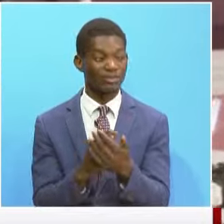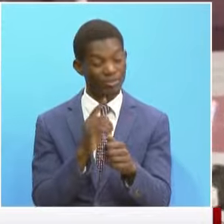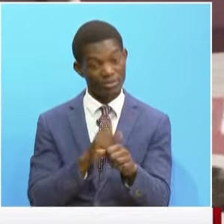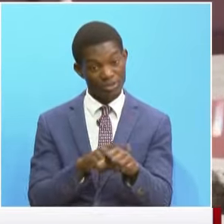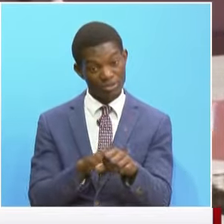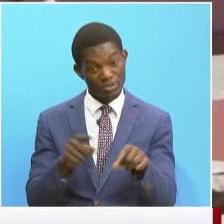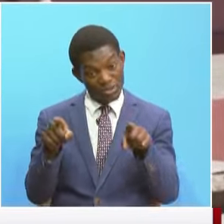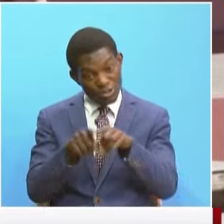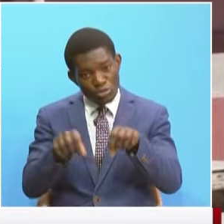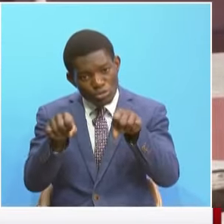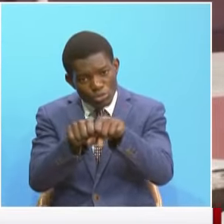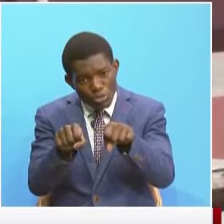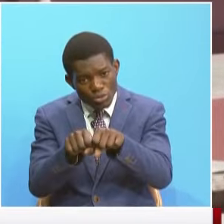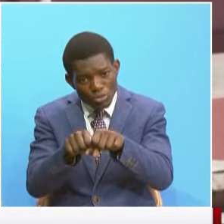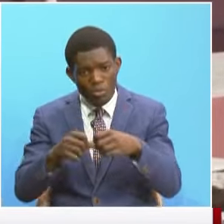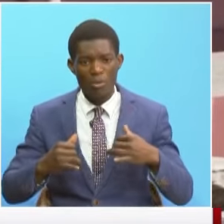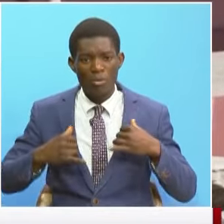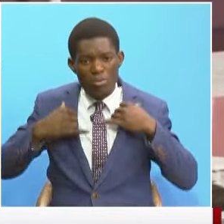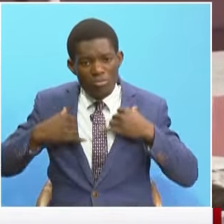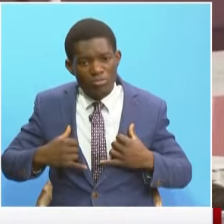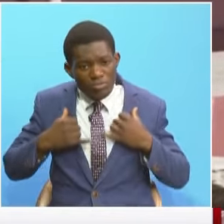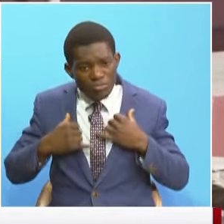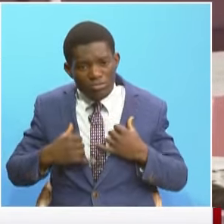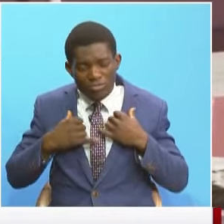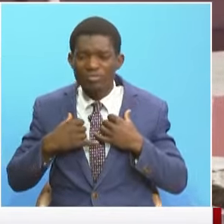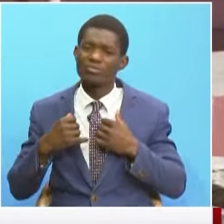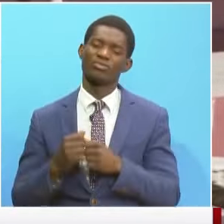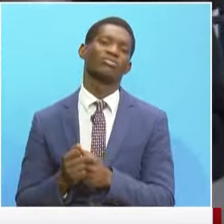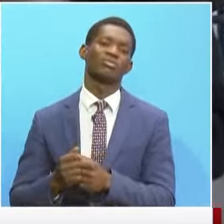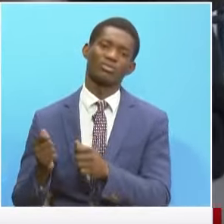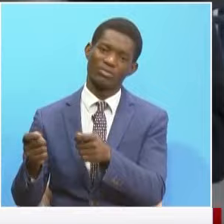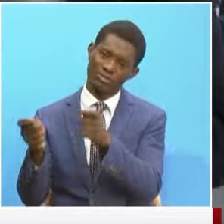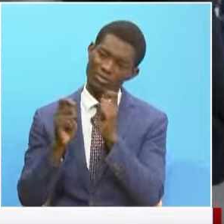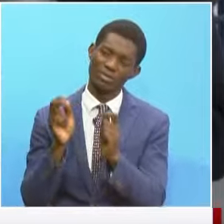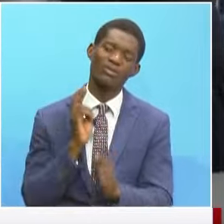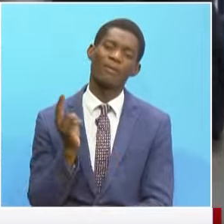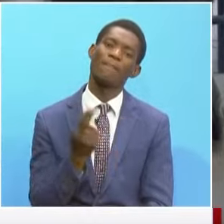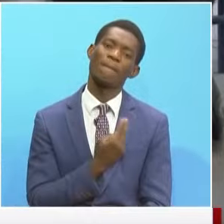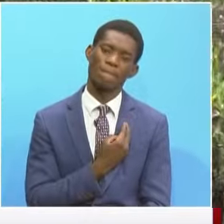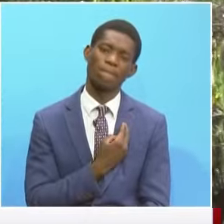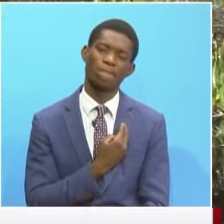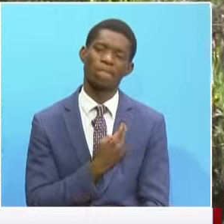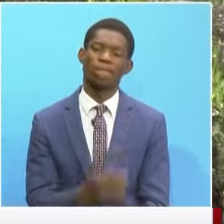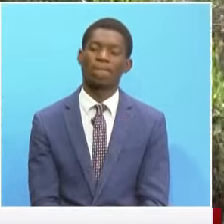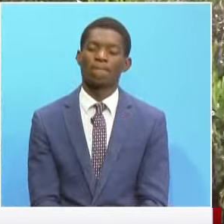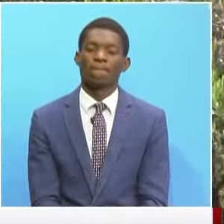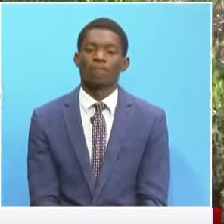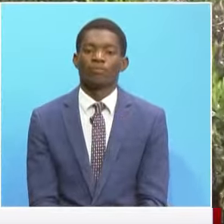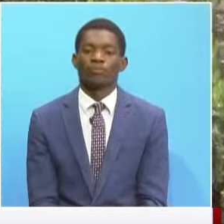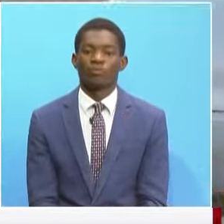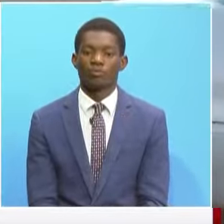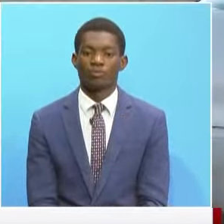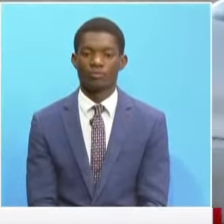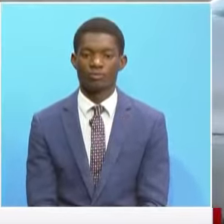shoes, blankets, and bags. So it has been a very great help to us. Ikacha Nasindala, Zanis,